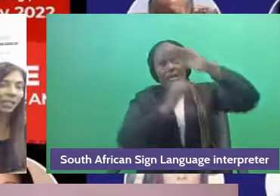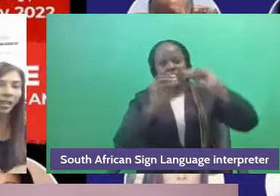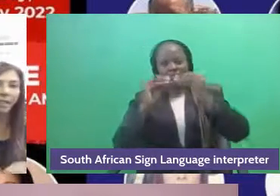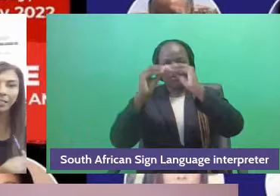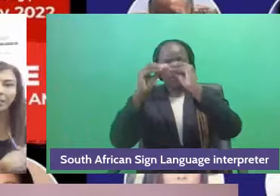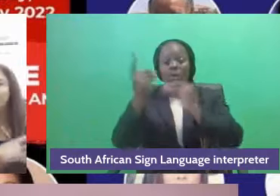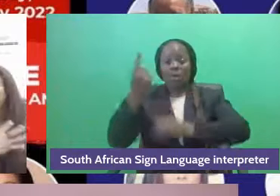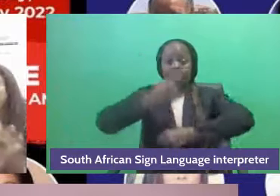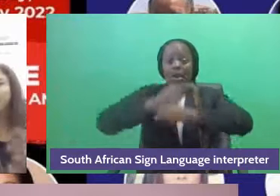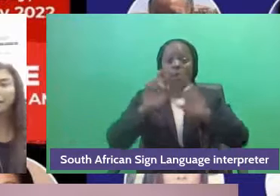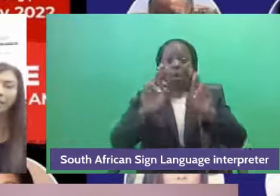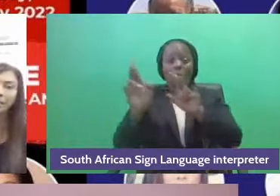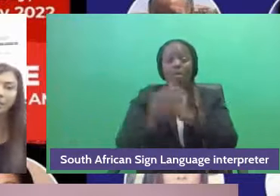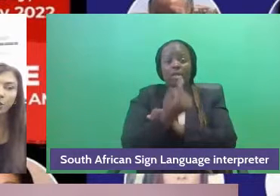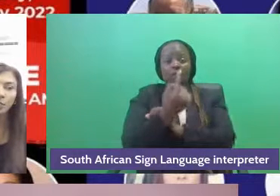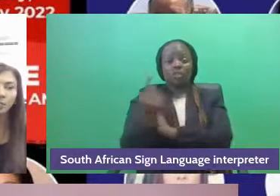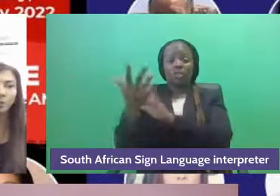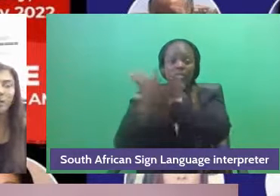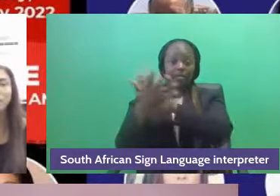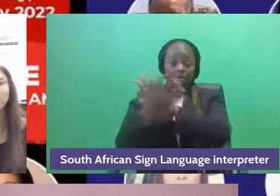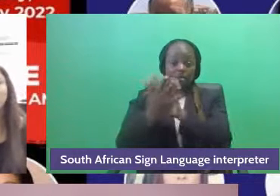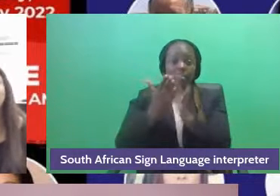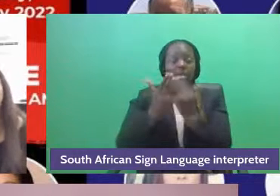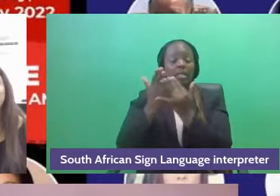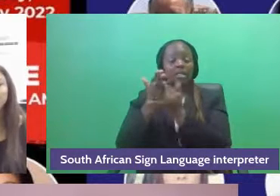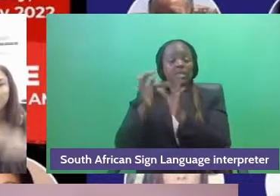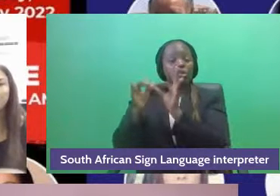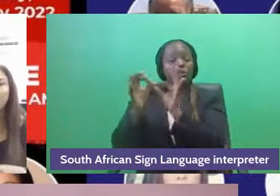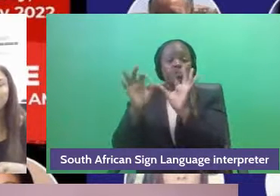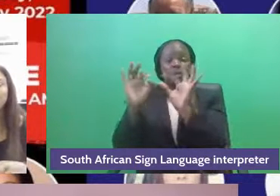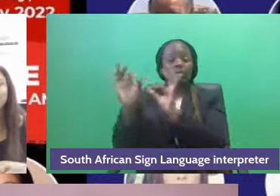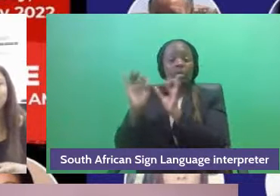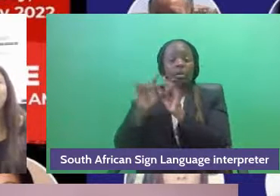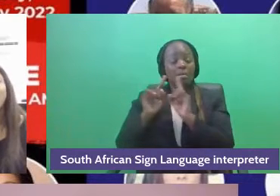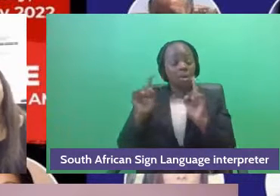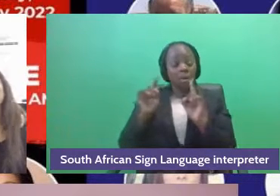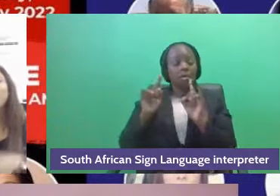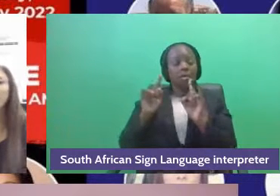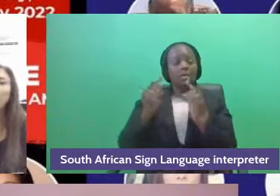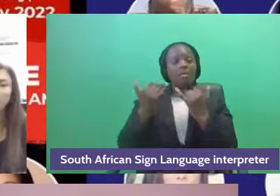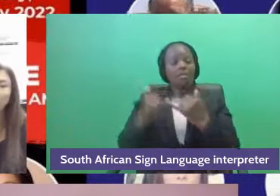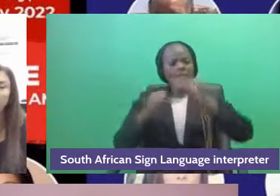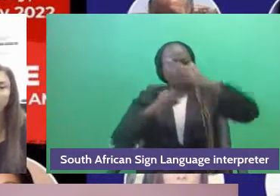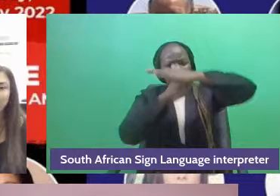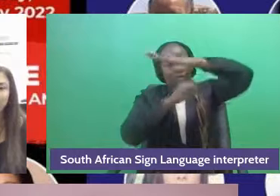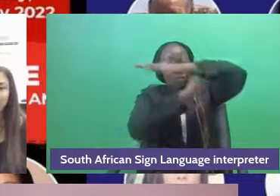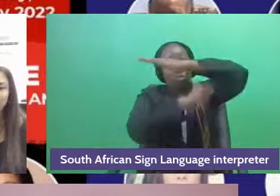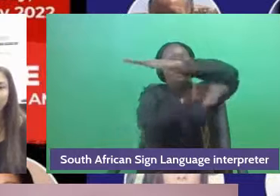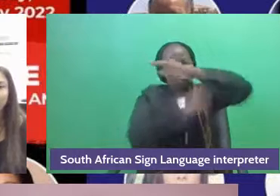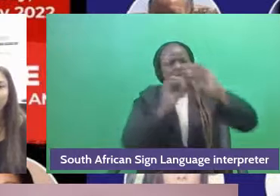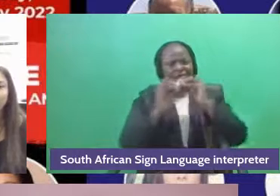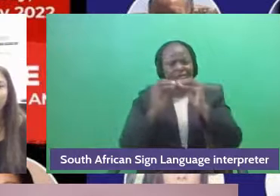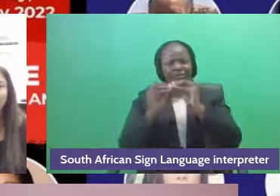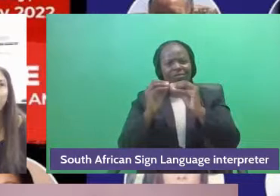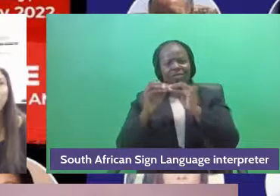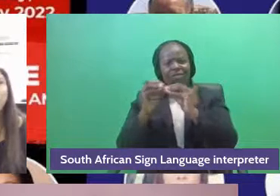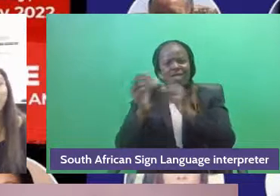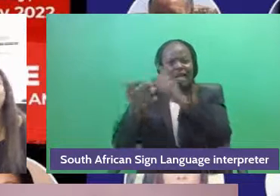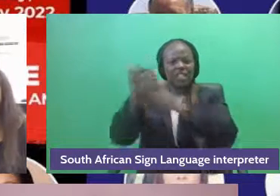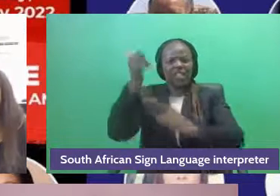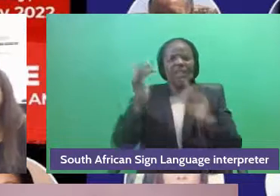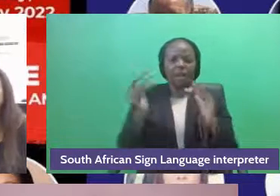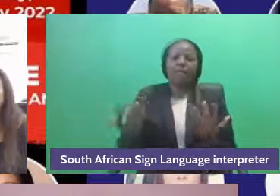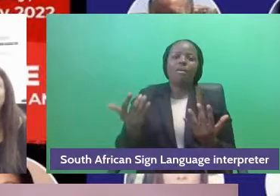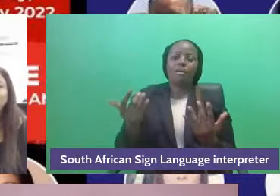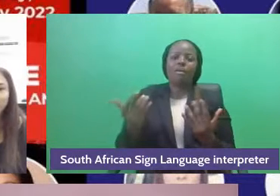everybody signs and you have access to interpreters. But while we're trying to build this bridge, how do we get to the other side? So we